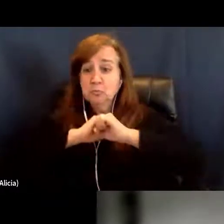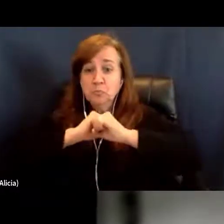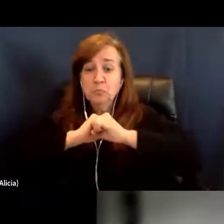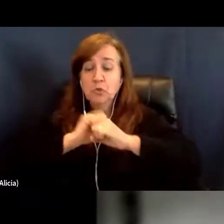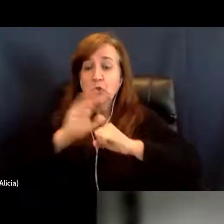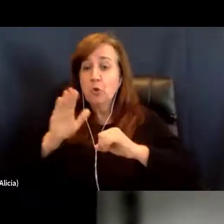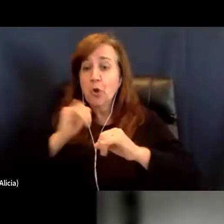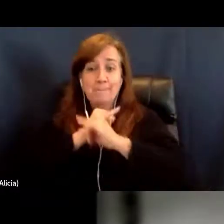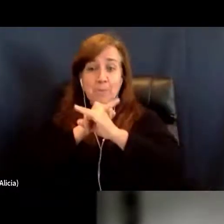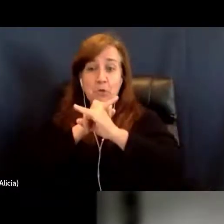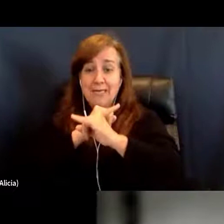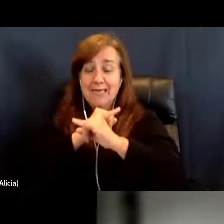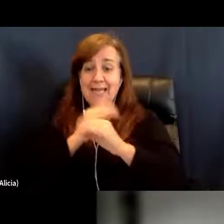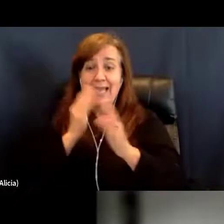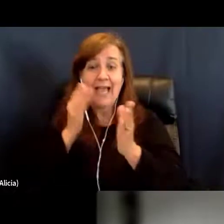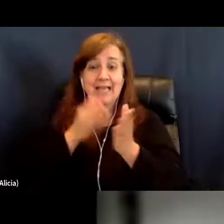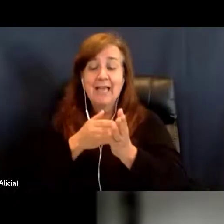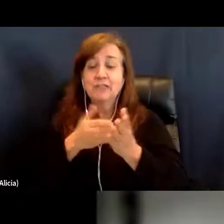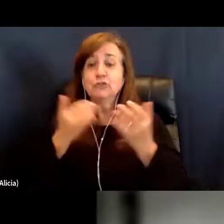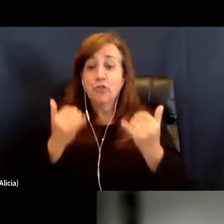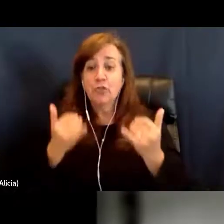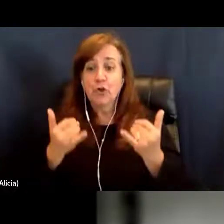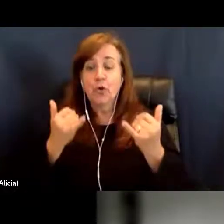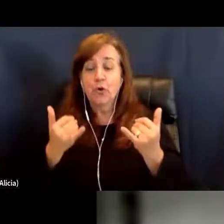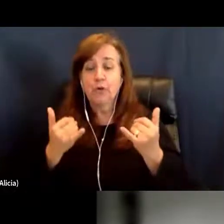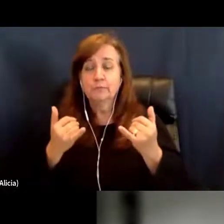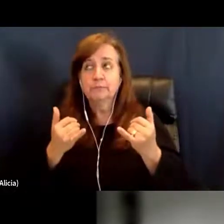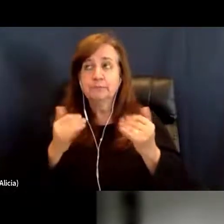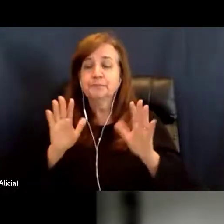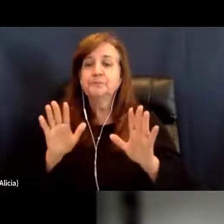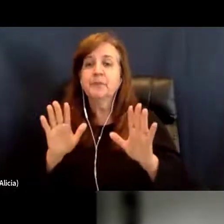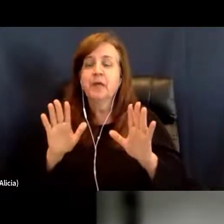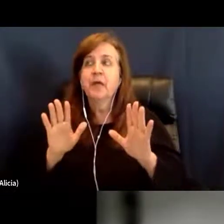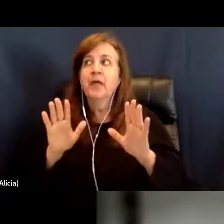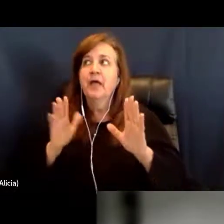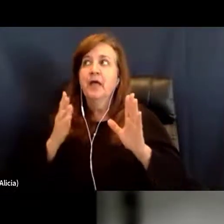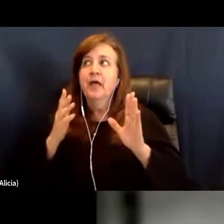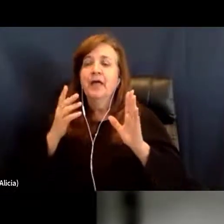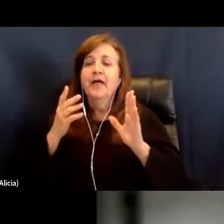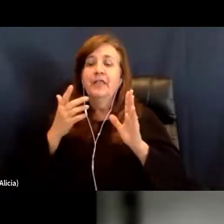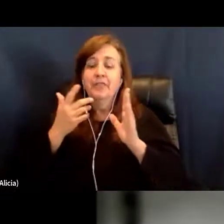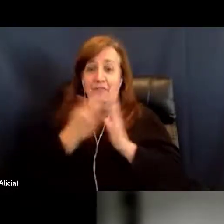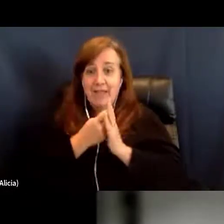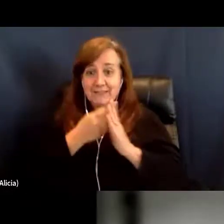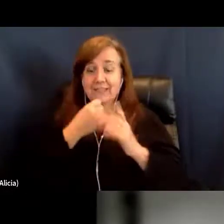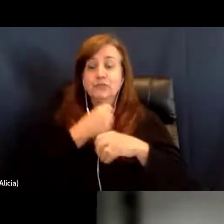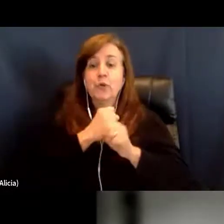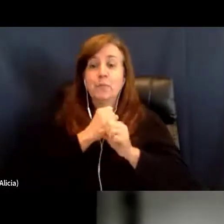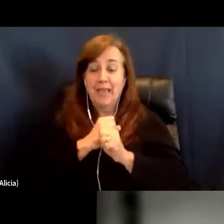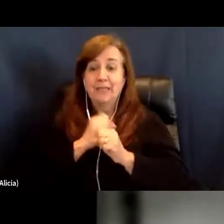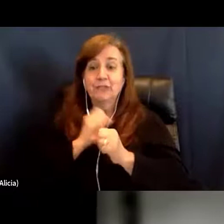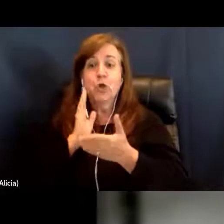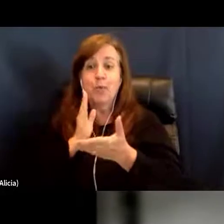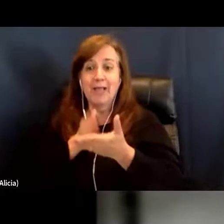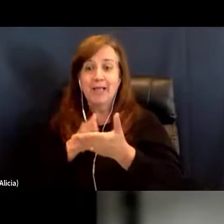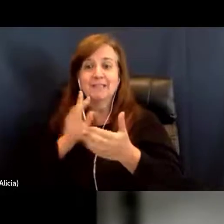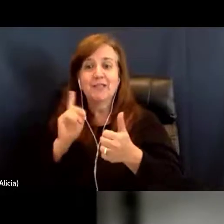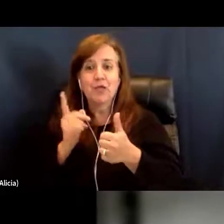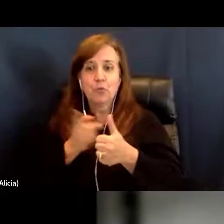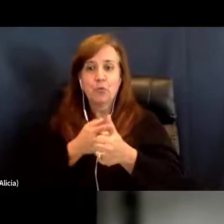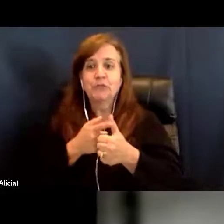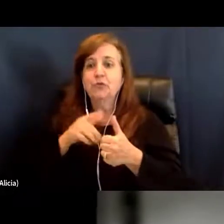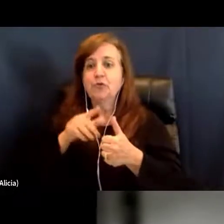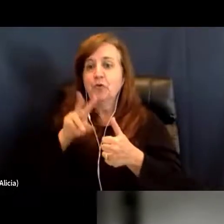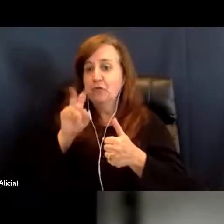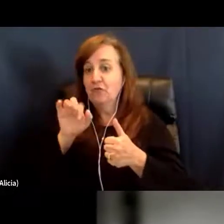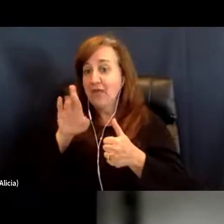current, so the vaccines were made against the original variant of